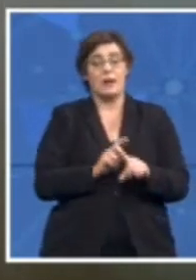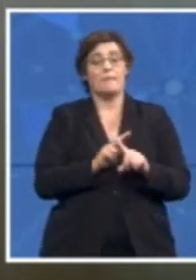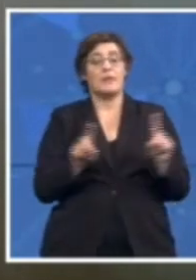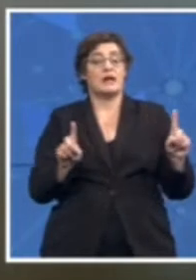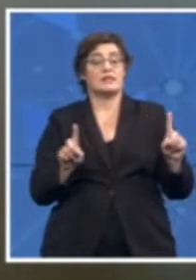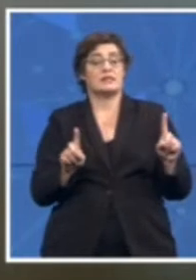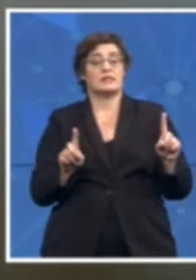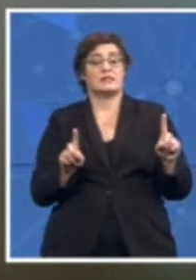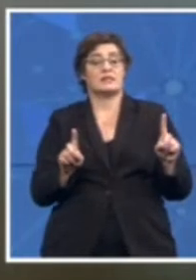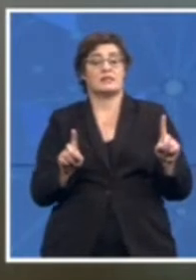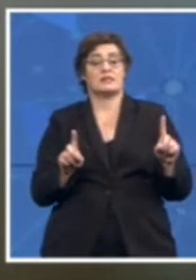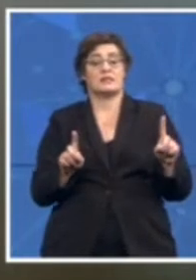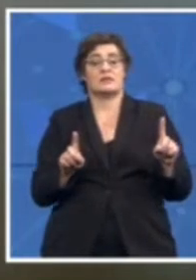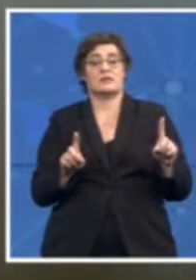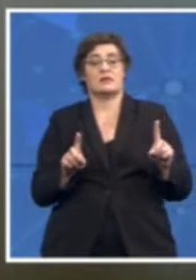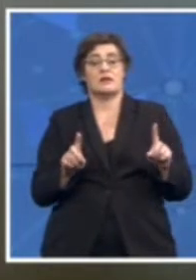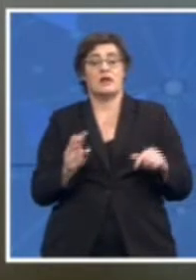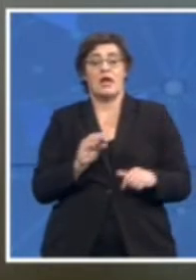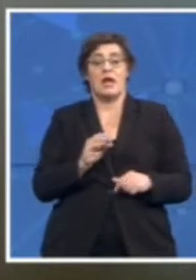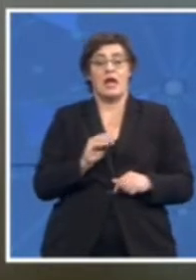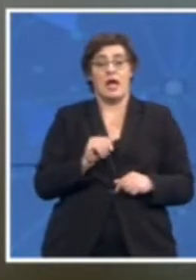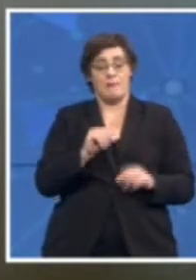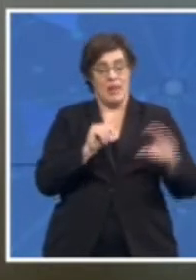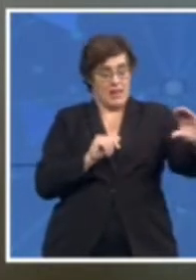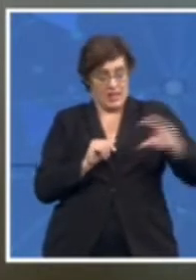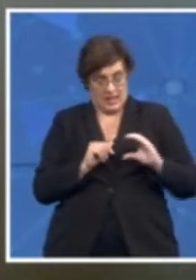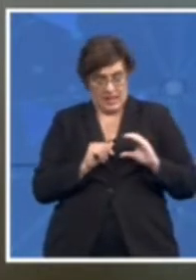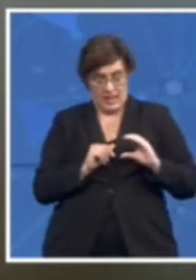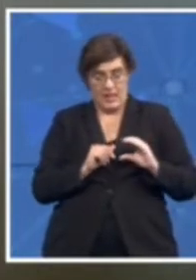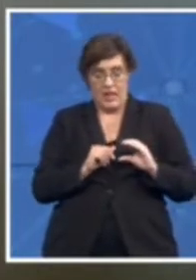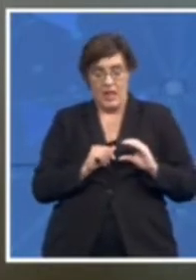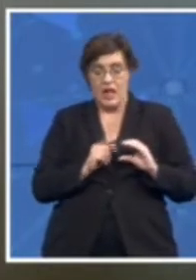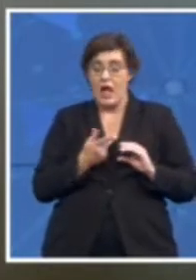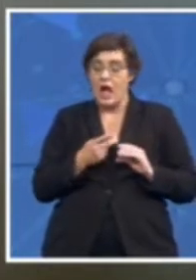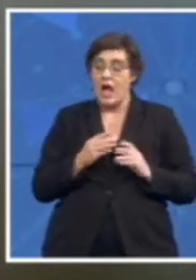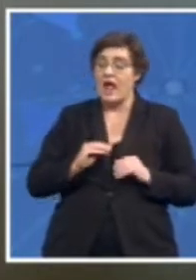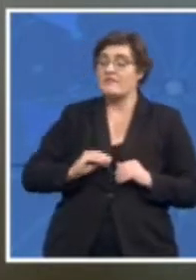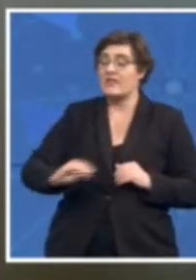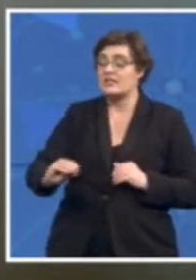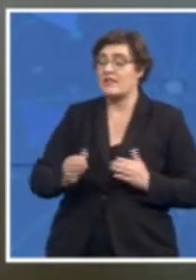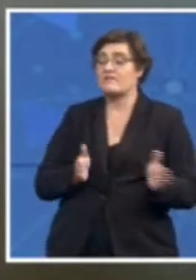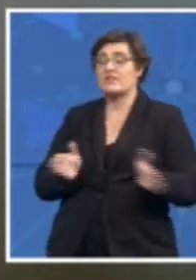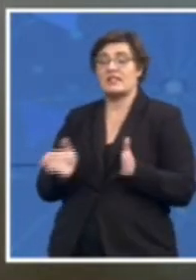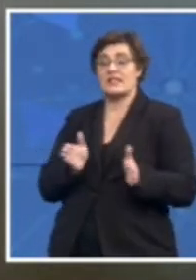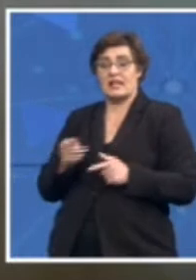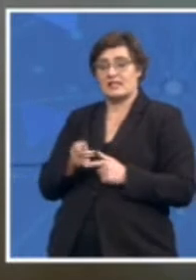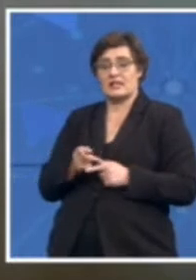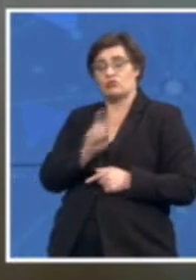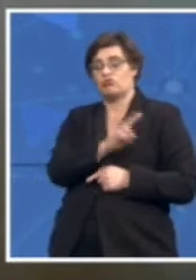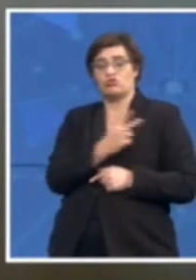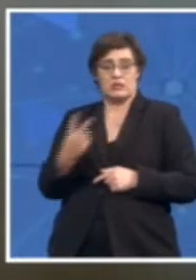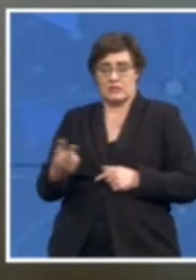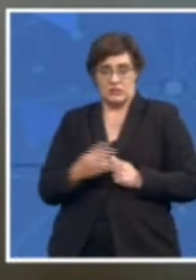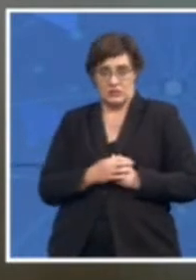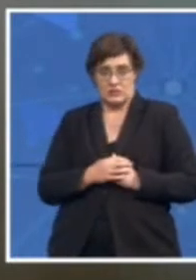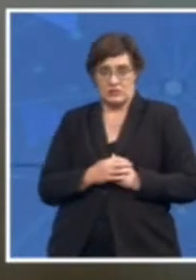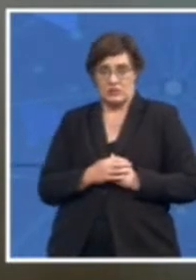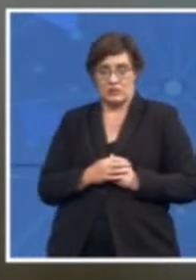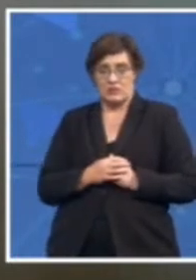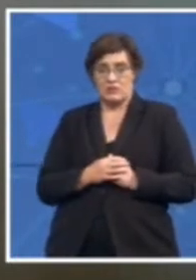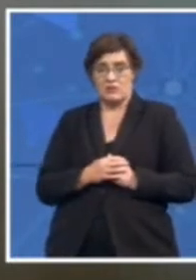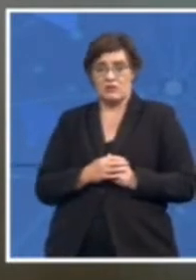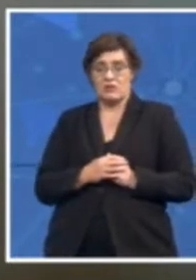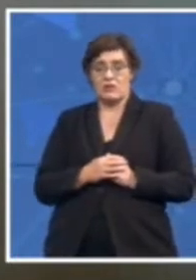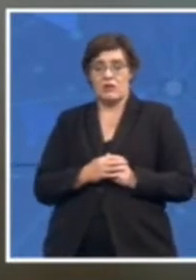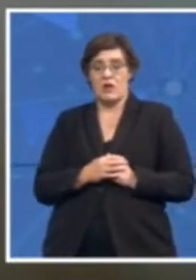the capital required to facilitate the just energy transition without accessing additional concessional